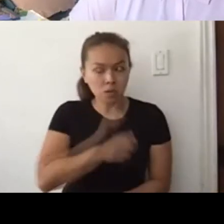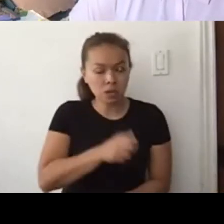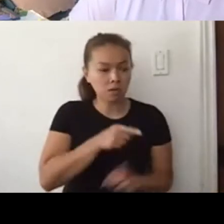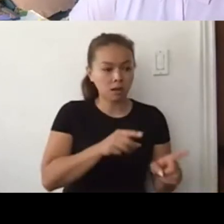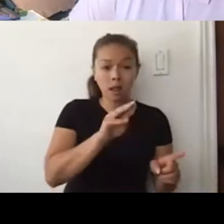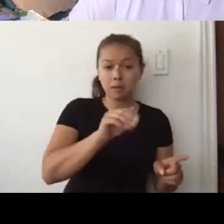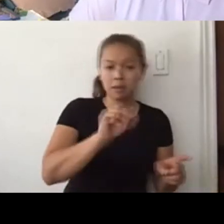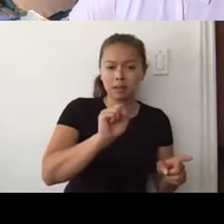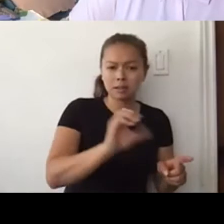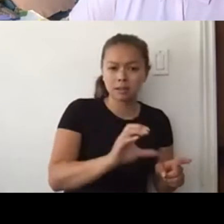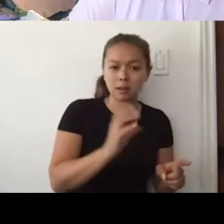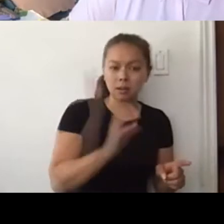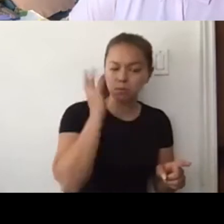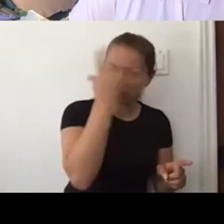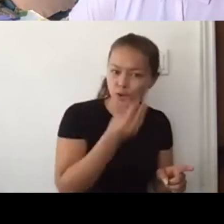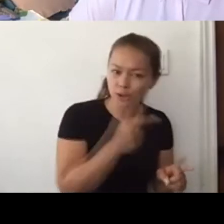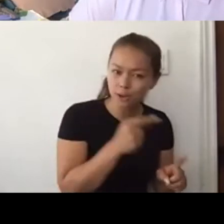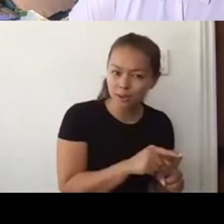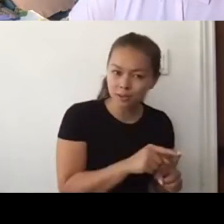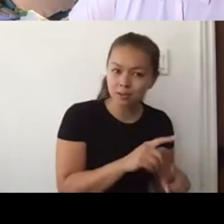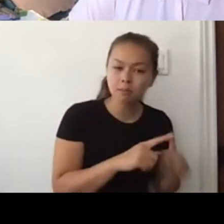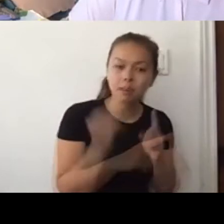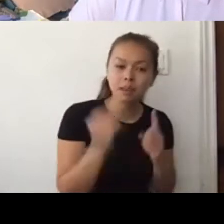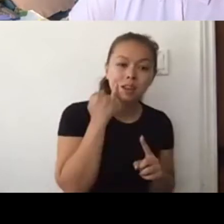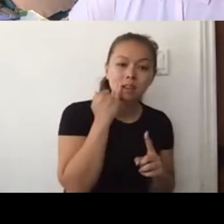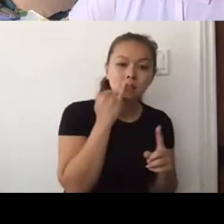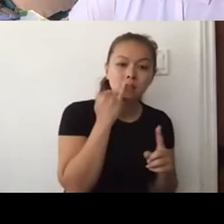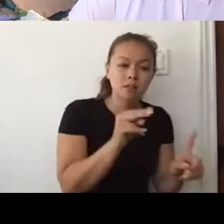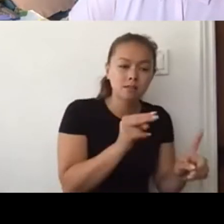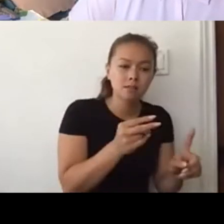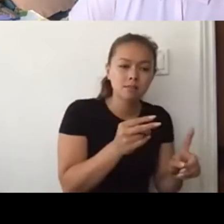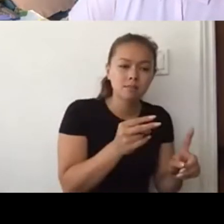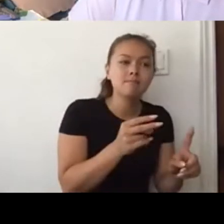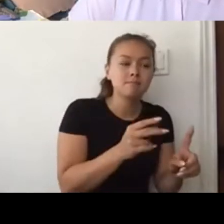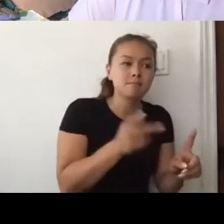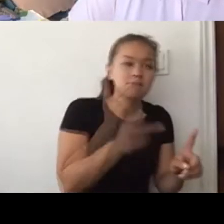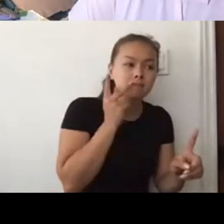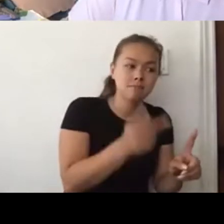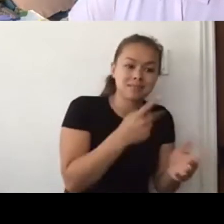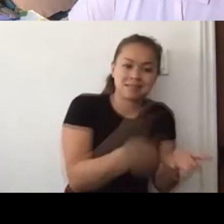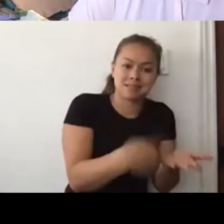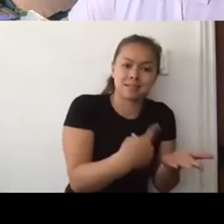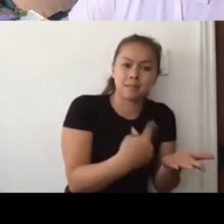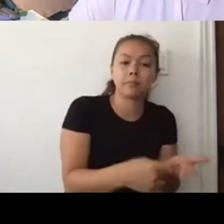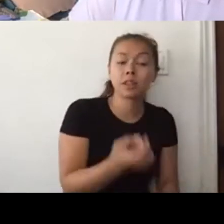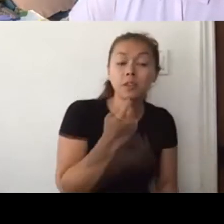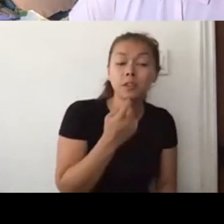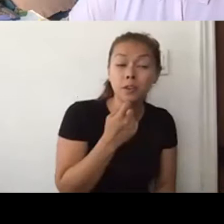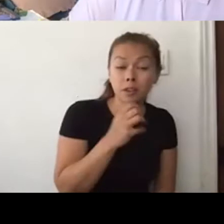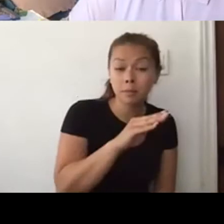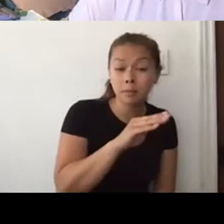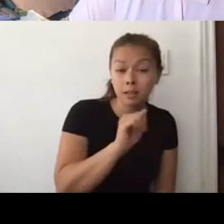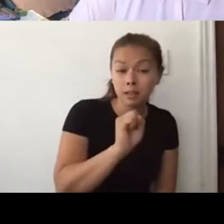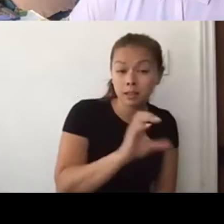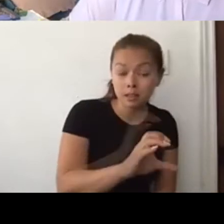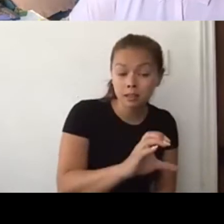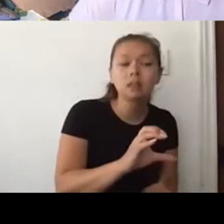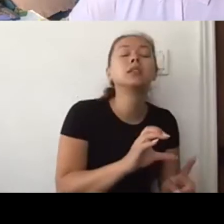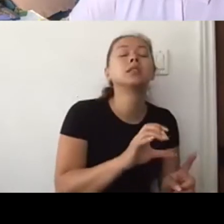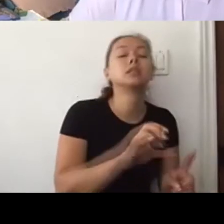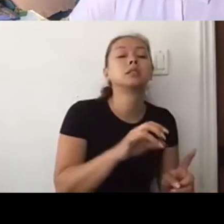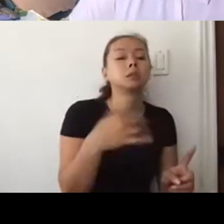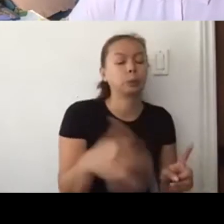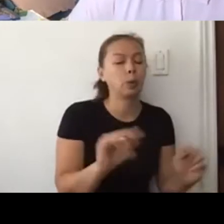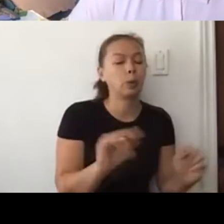for Indigenous people who have that femininity, we acknowledge that men can possess that. And if they